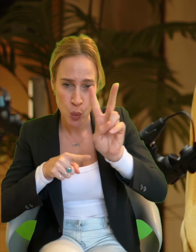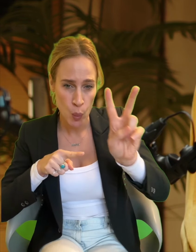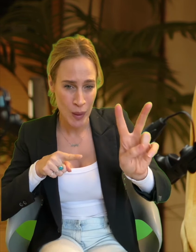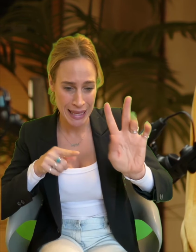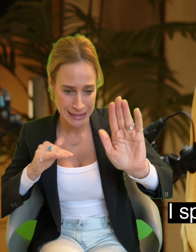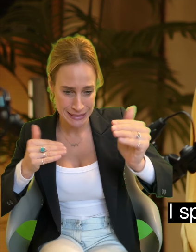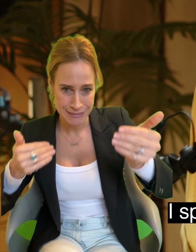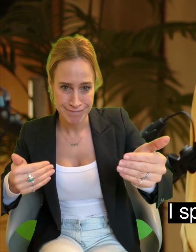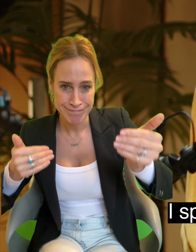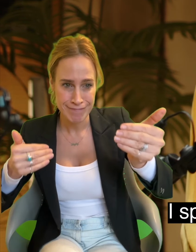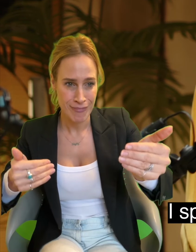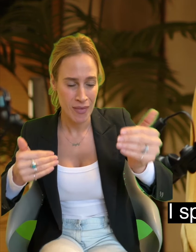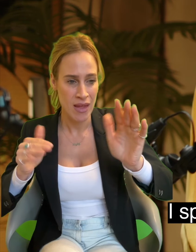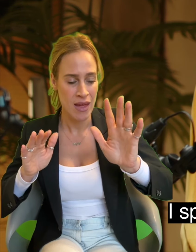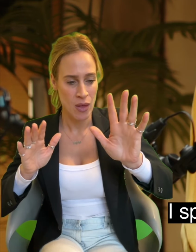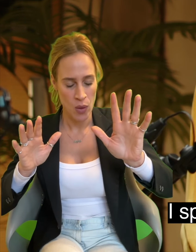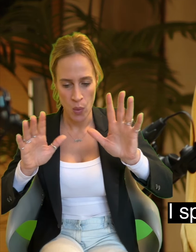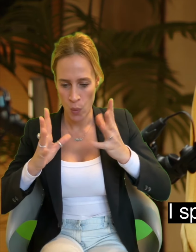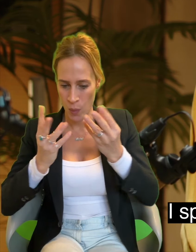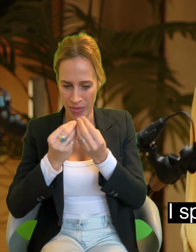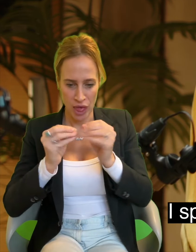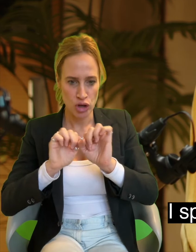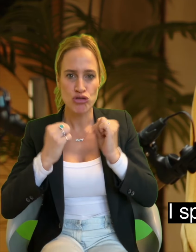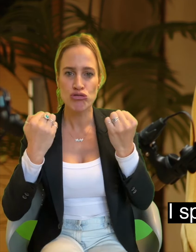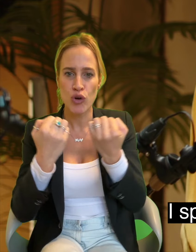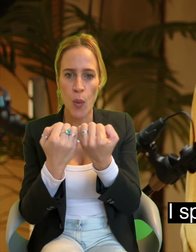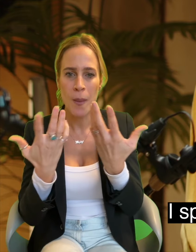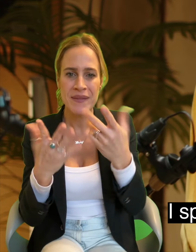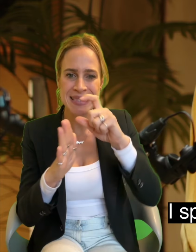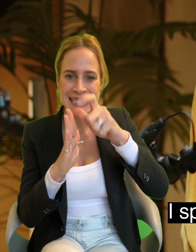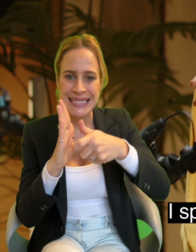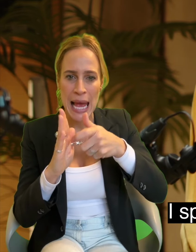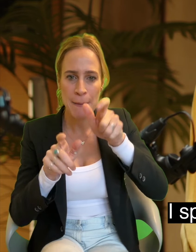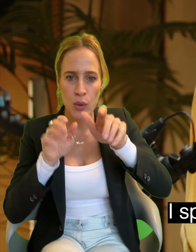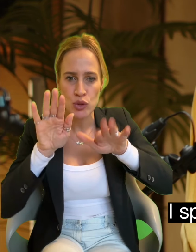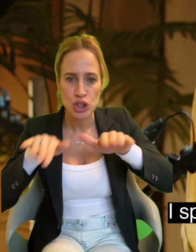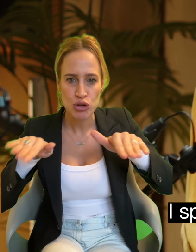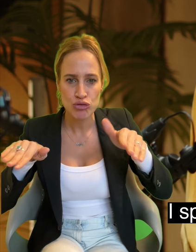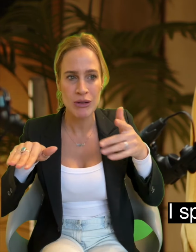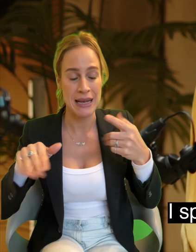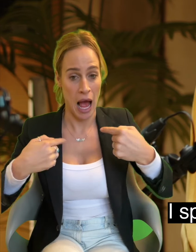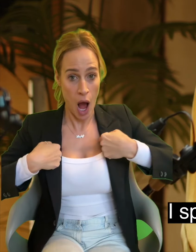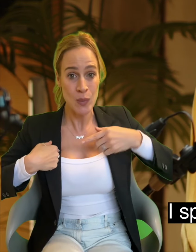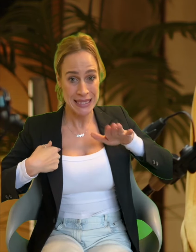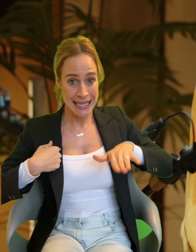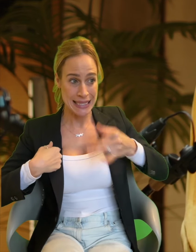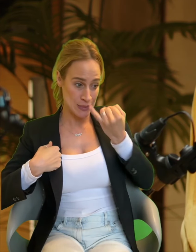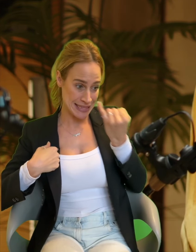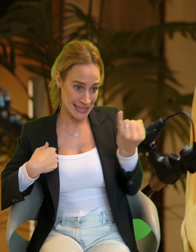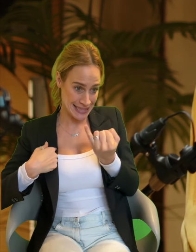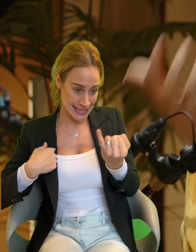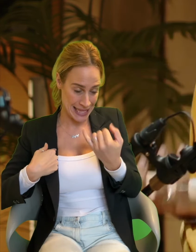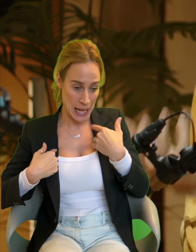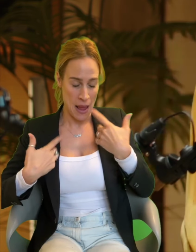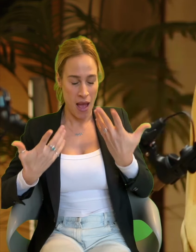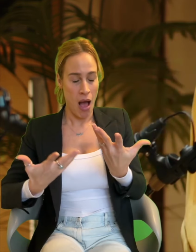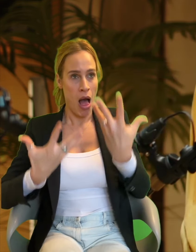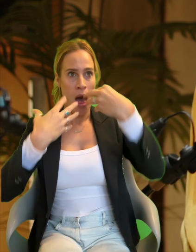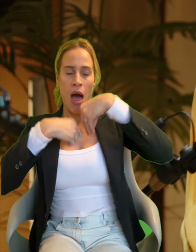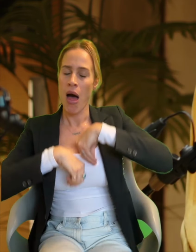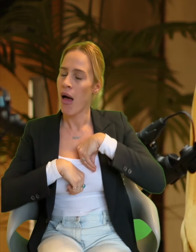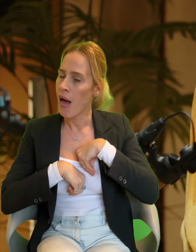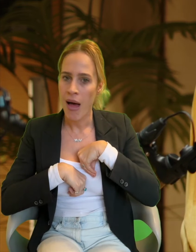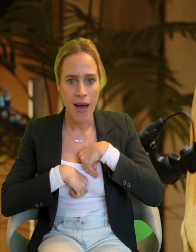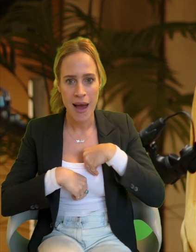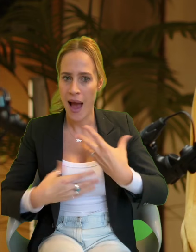weeks that I spent with this group of like disabled kids as a kid myself. And I gained so